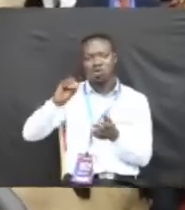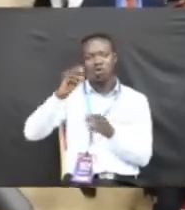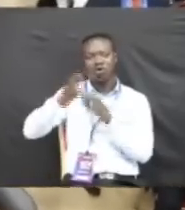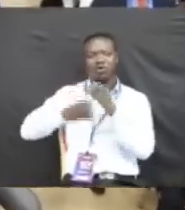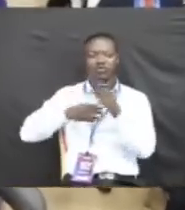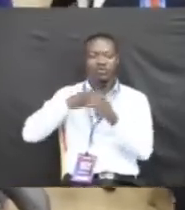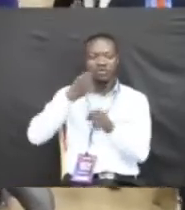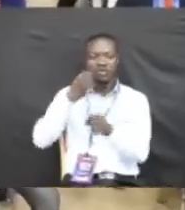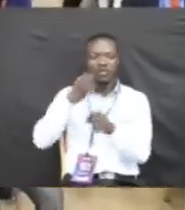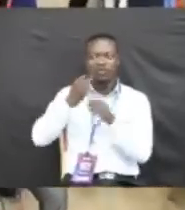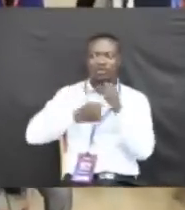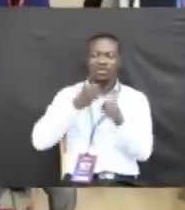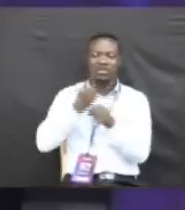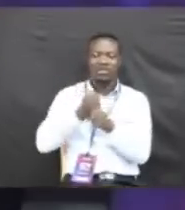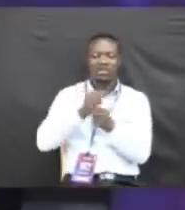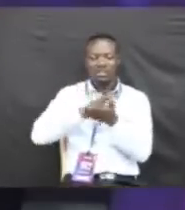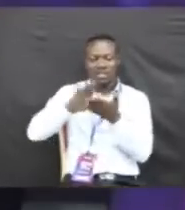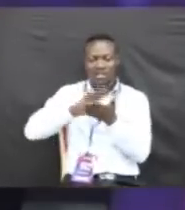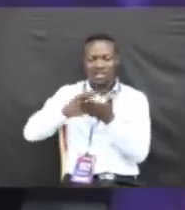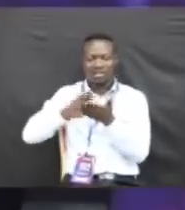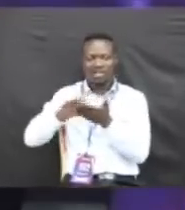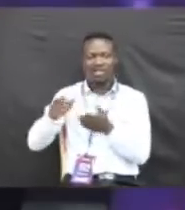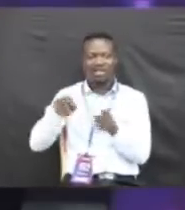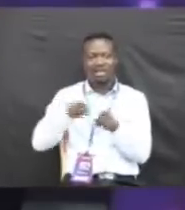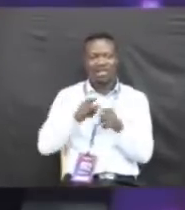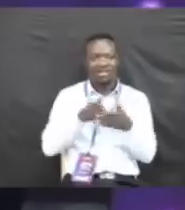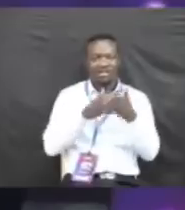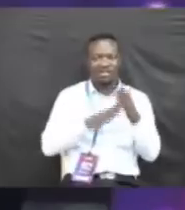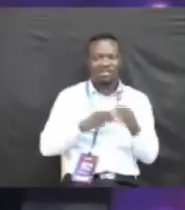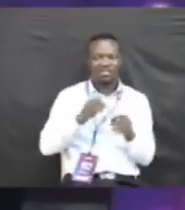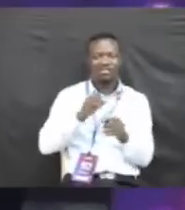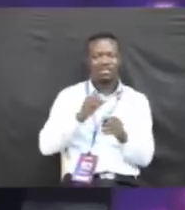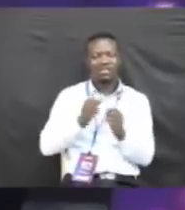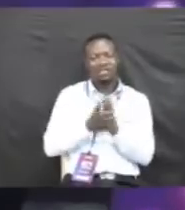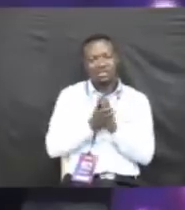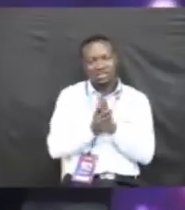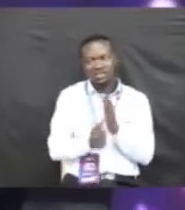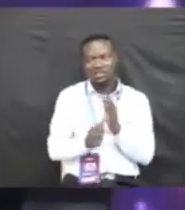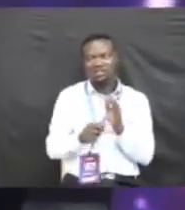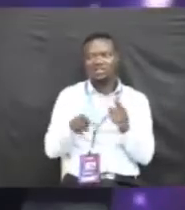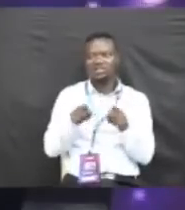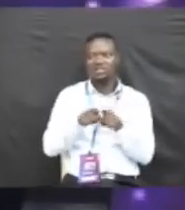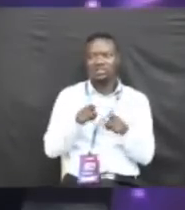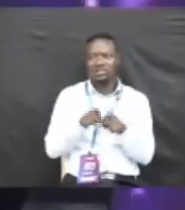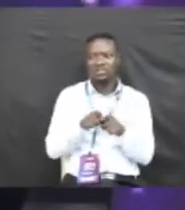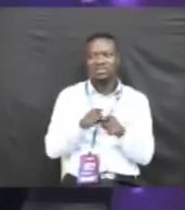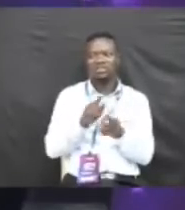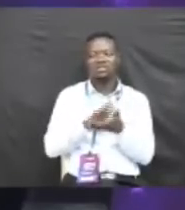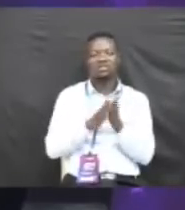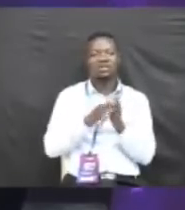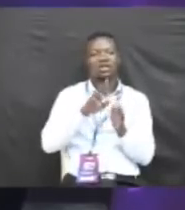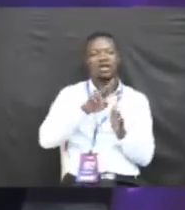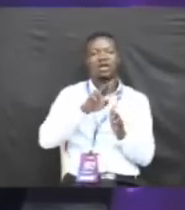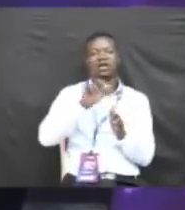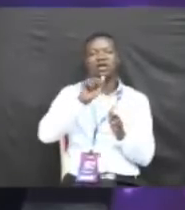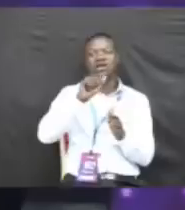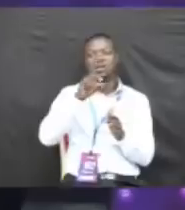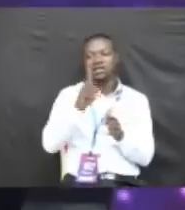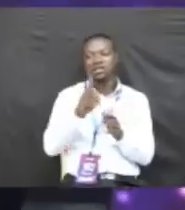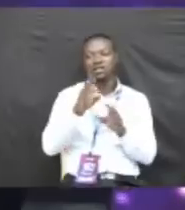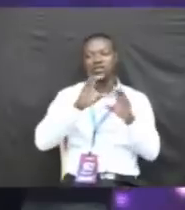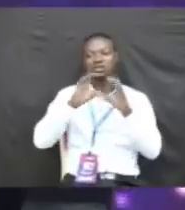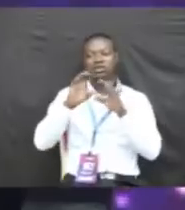in recognition of their outstanding leadership skills. They were also aired the RA communications